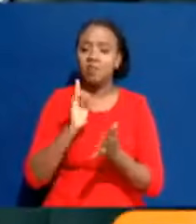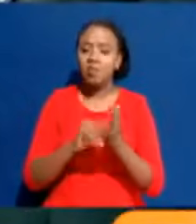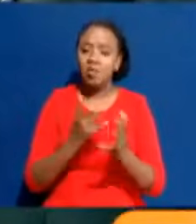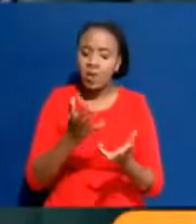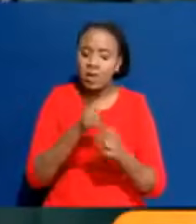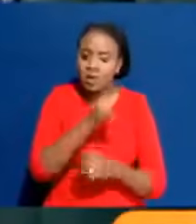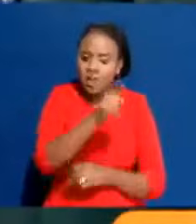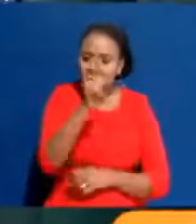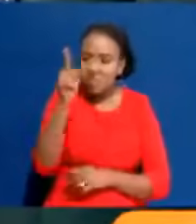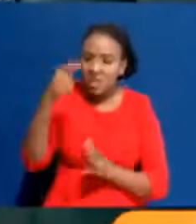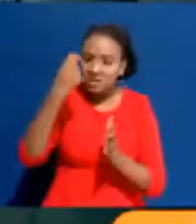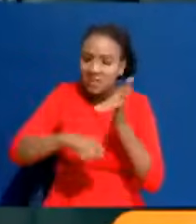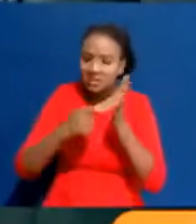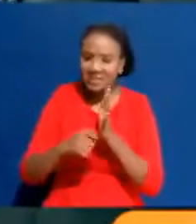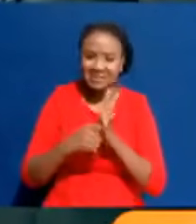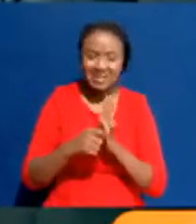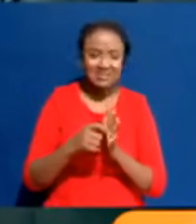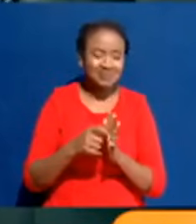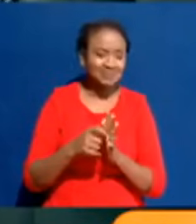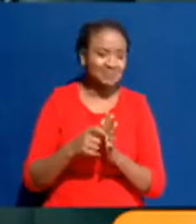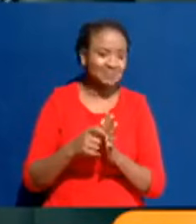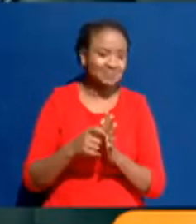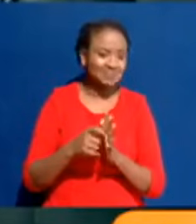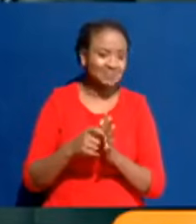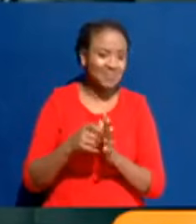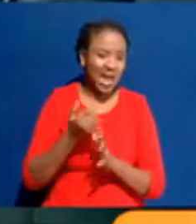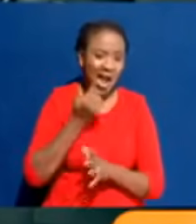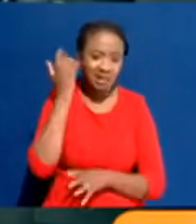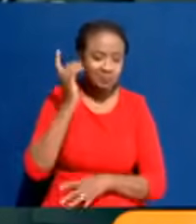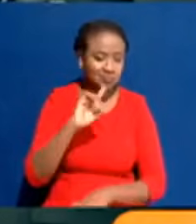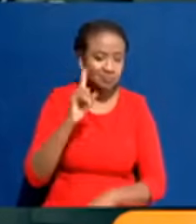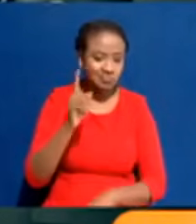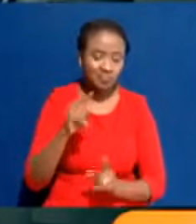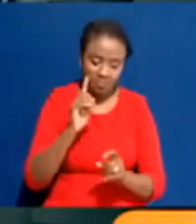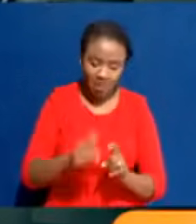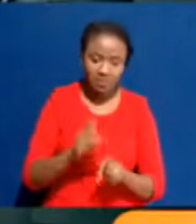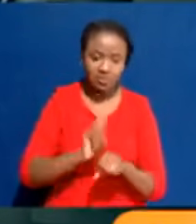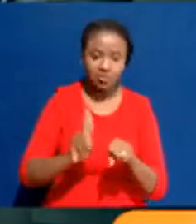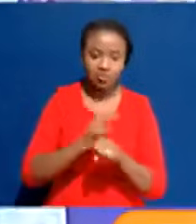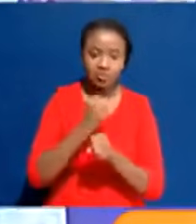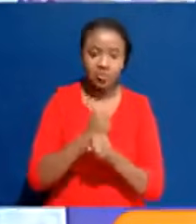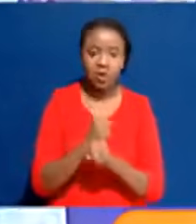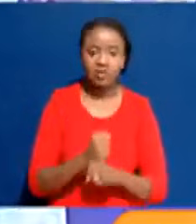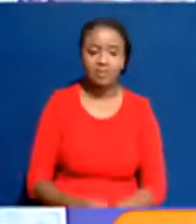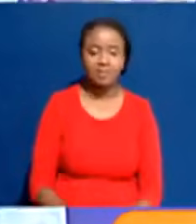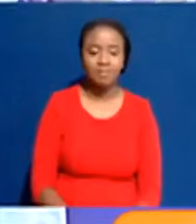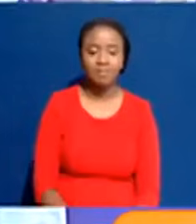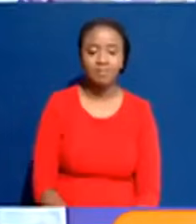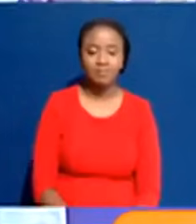money was not lying idle. Chemutai Goin, Citizen TV. All right, Goin, thanks once again for that.